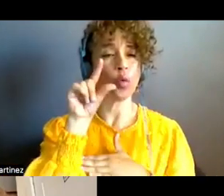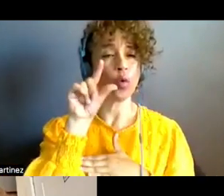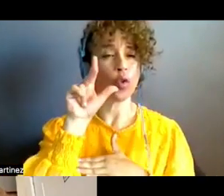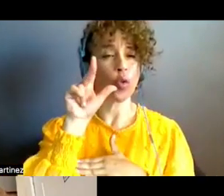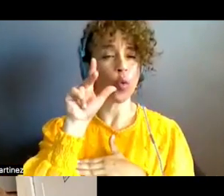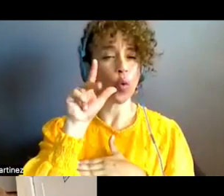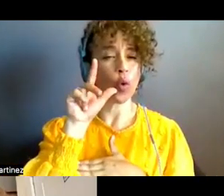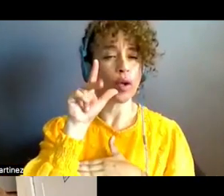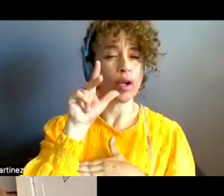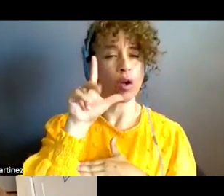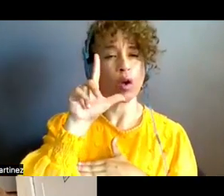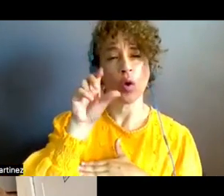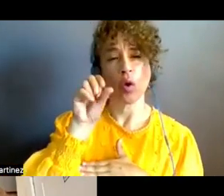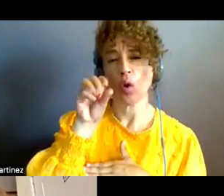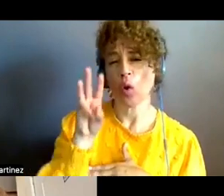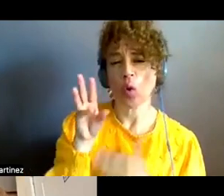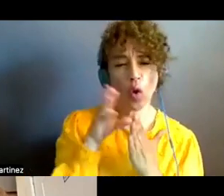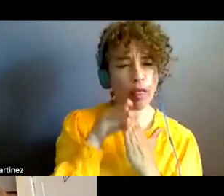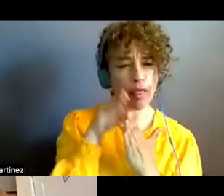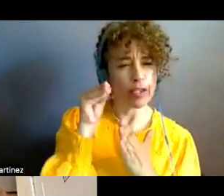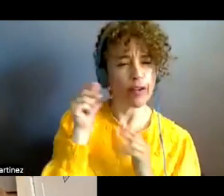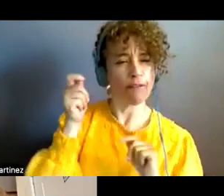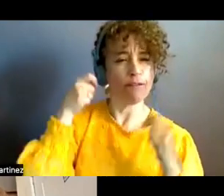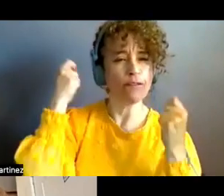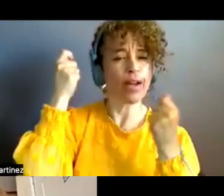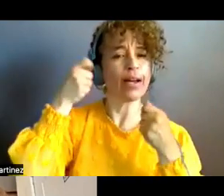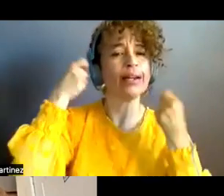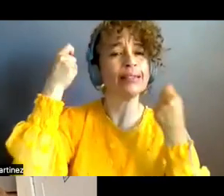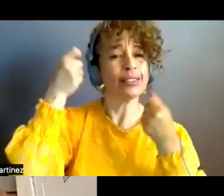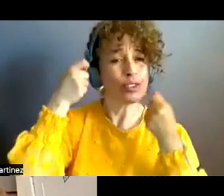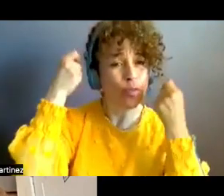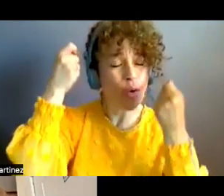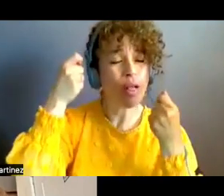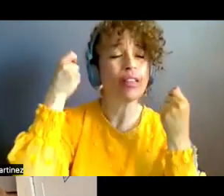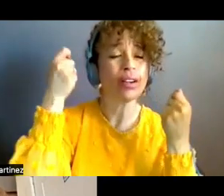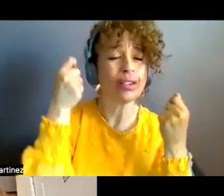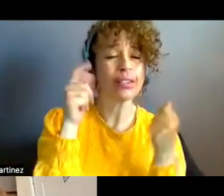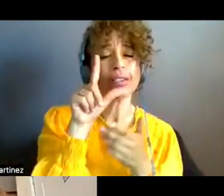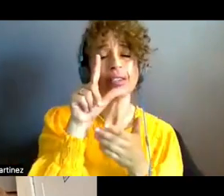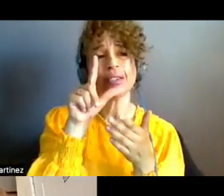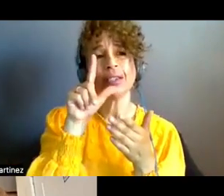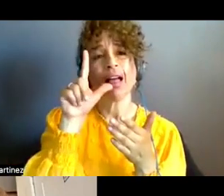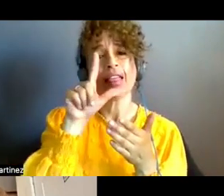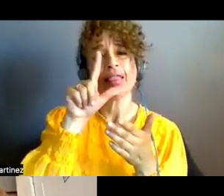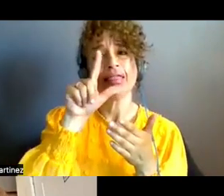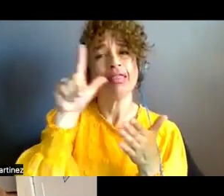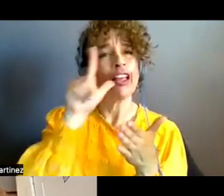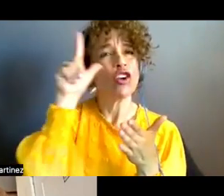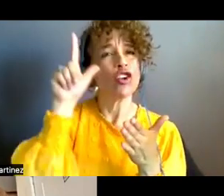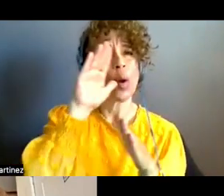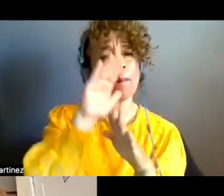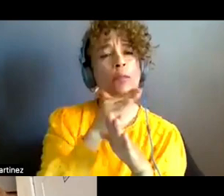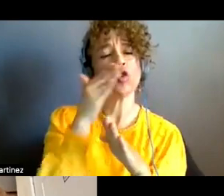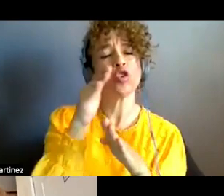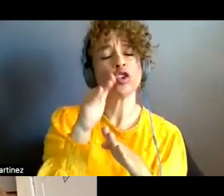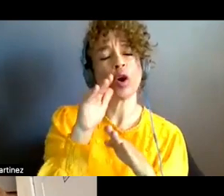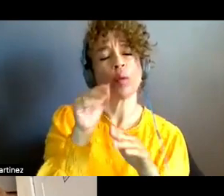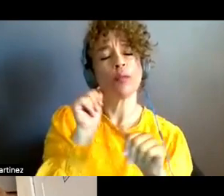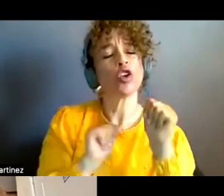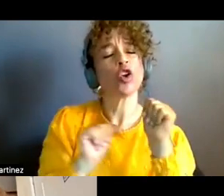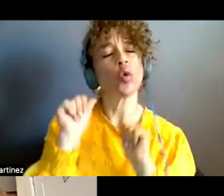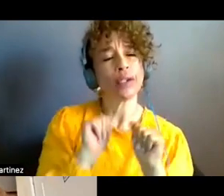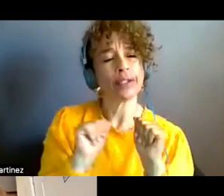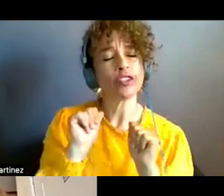2023, it's the Lowell Learns Festival. So we're doing a literature through music concert, which would be faculty concert, which is really